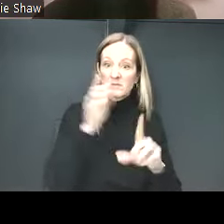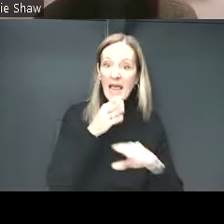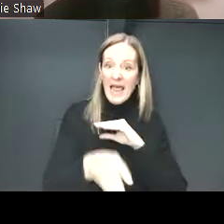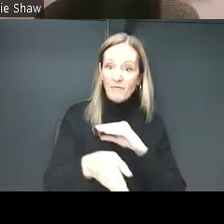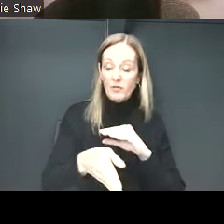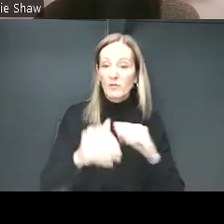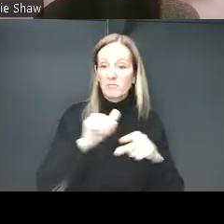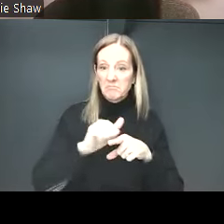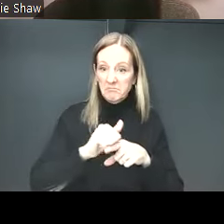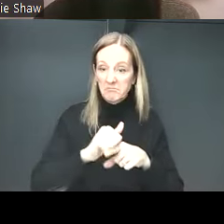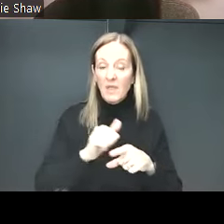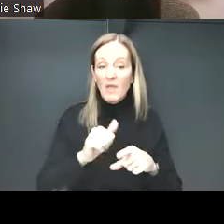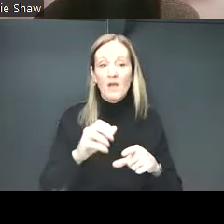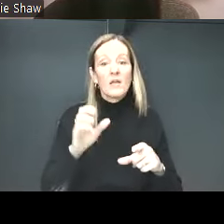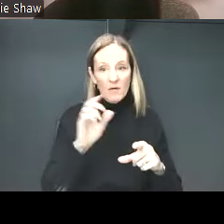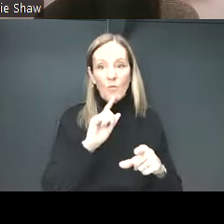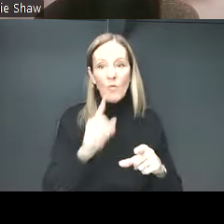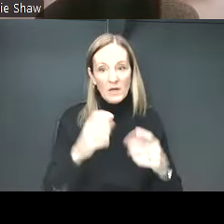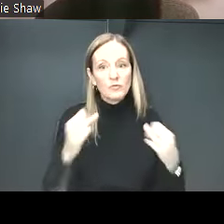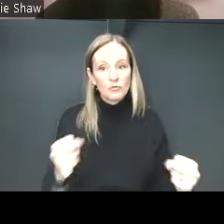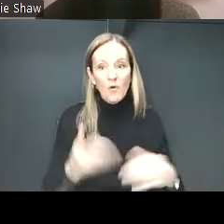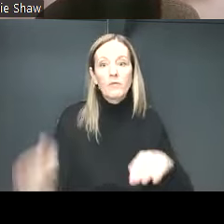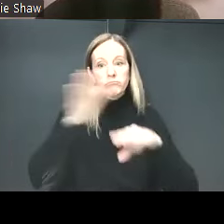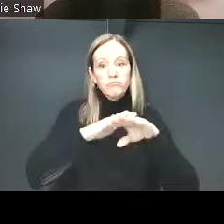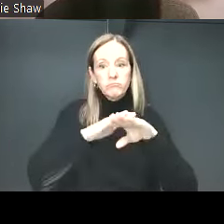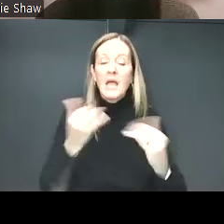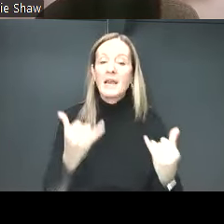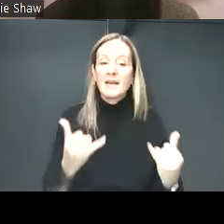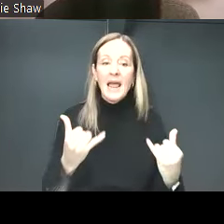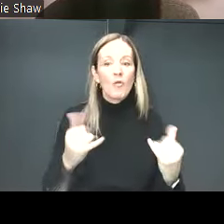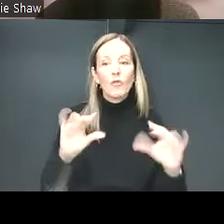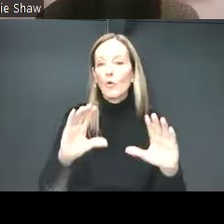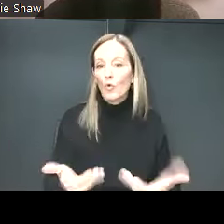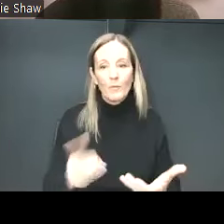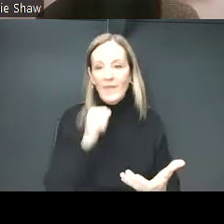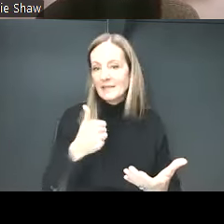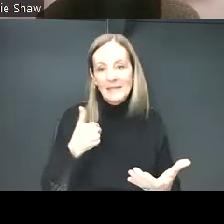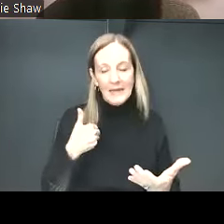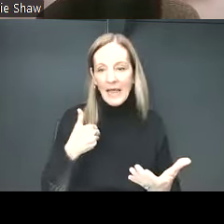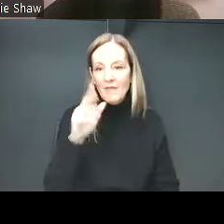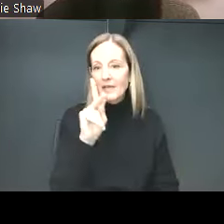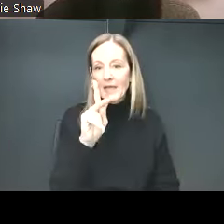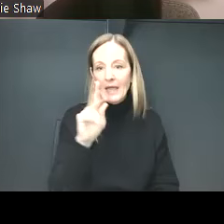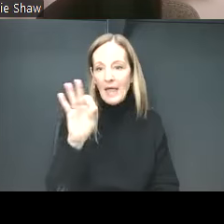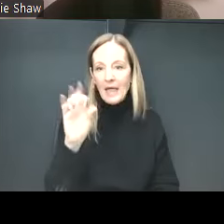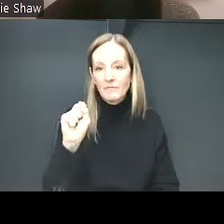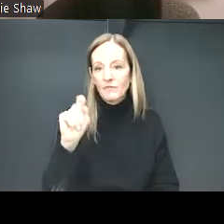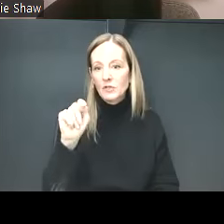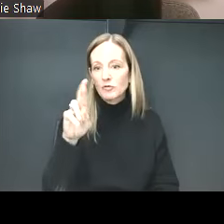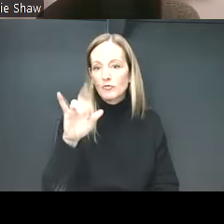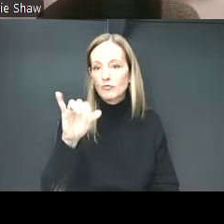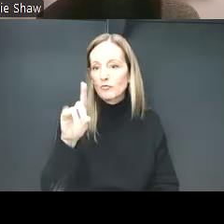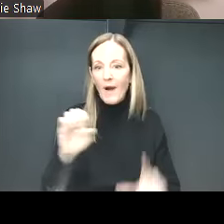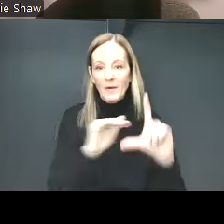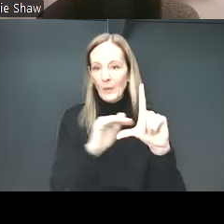skills. In the group that did not receive KF Stride, we just saw a flat line. Their job interview skills didn't change from before to after,